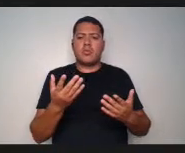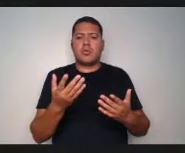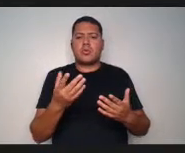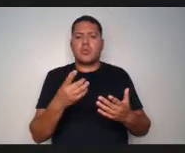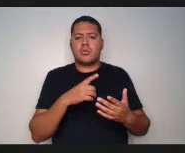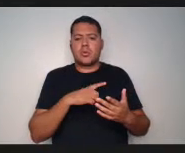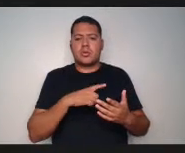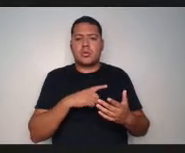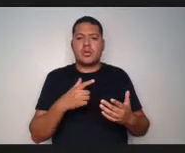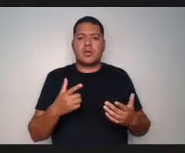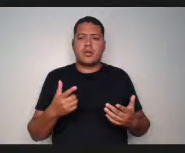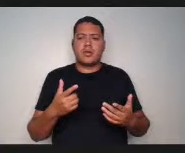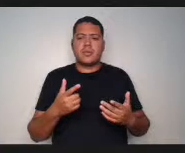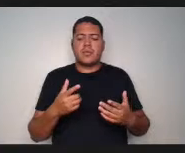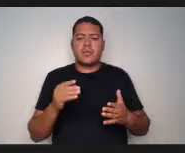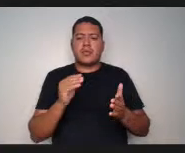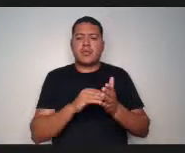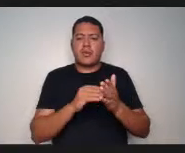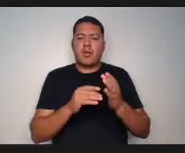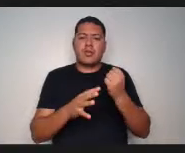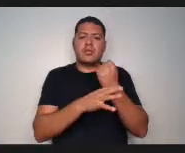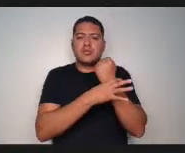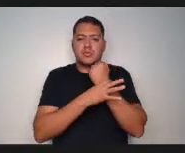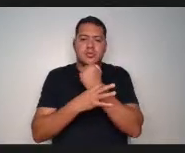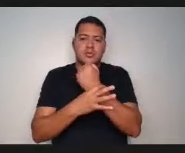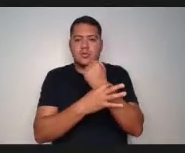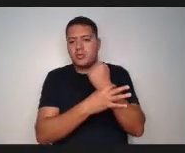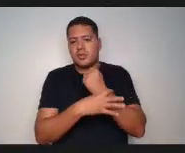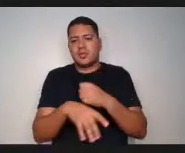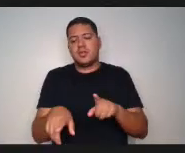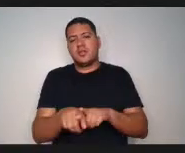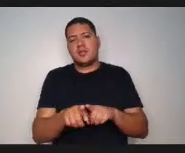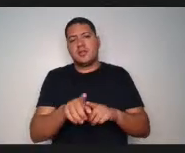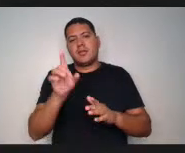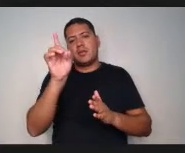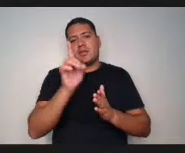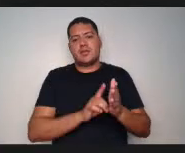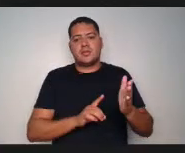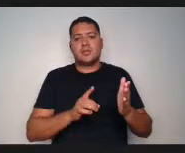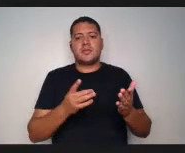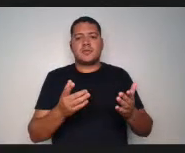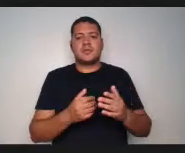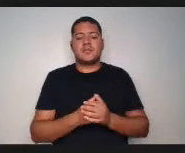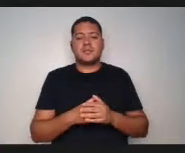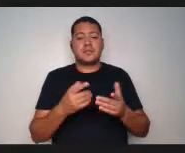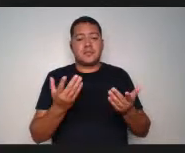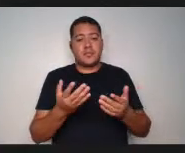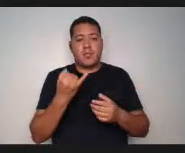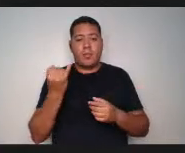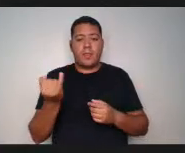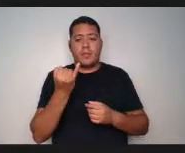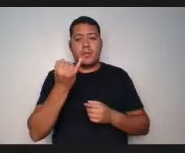enforcement and so forth. So I think it's very important to think about how do we ensure that the new remote workforce receives